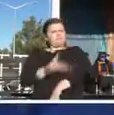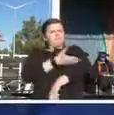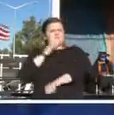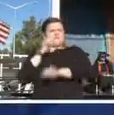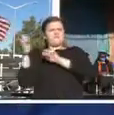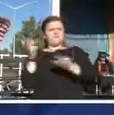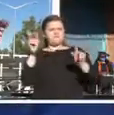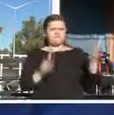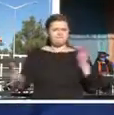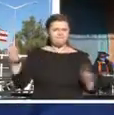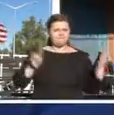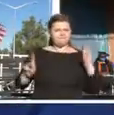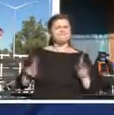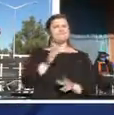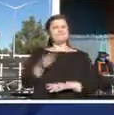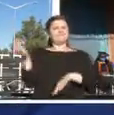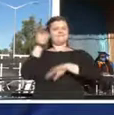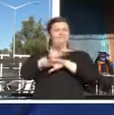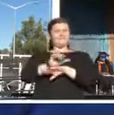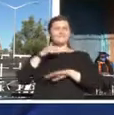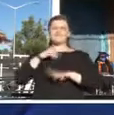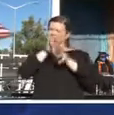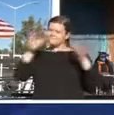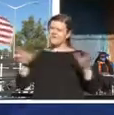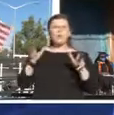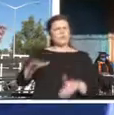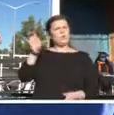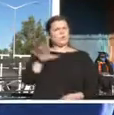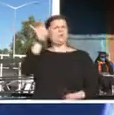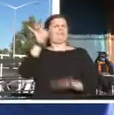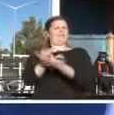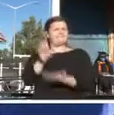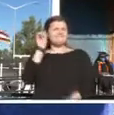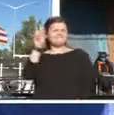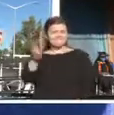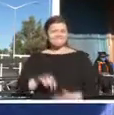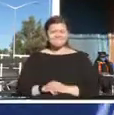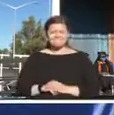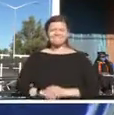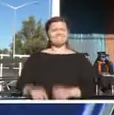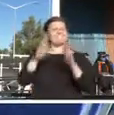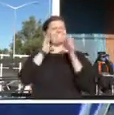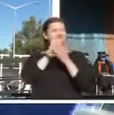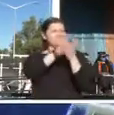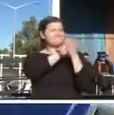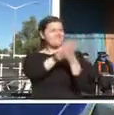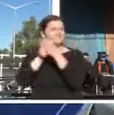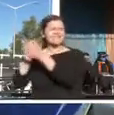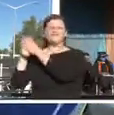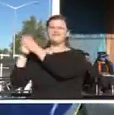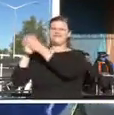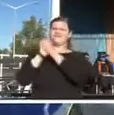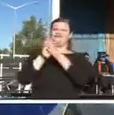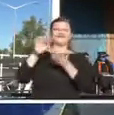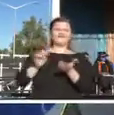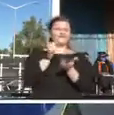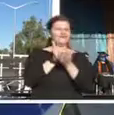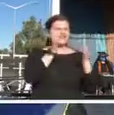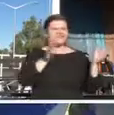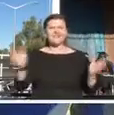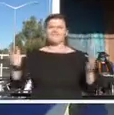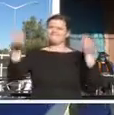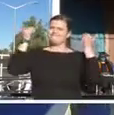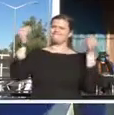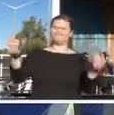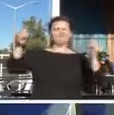And tonight, we are here to encourage you to do just that. So congratulations, graduates, and let the commencement